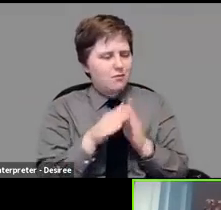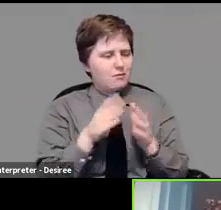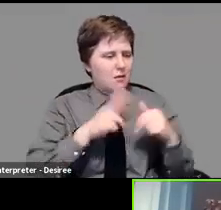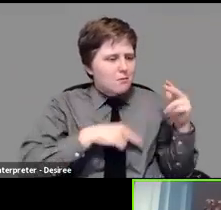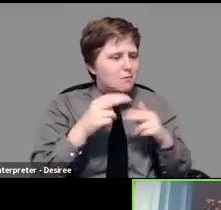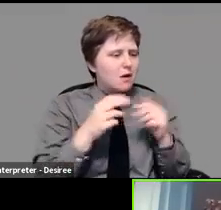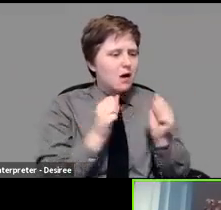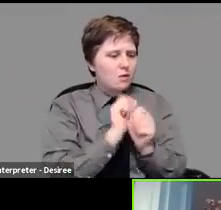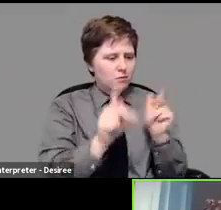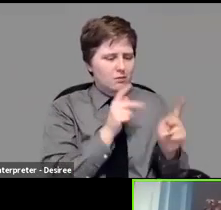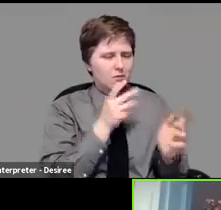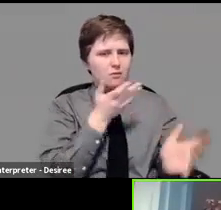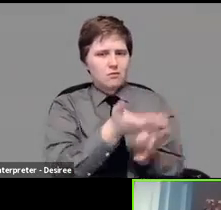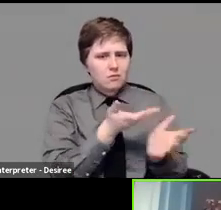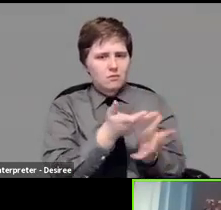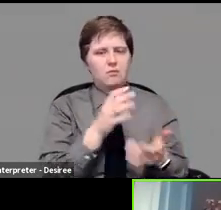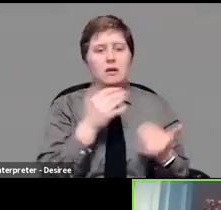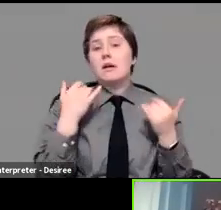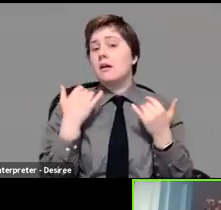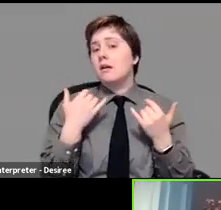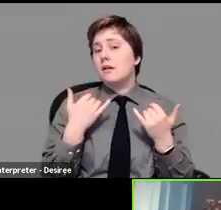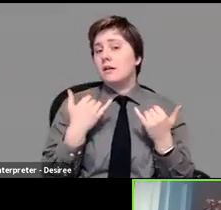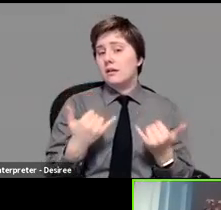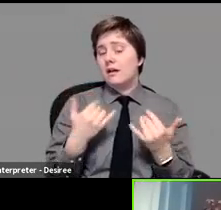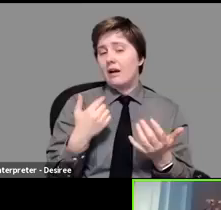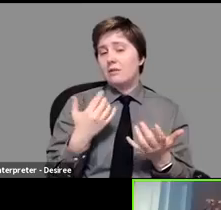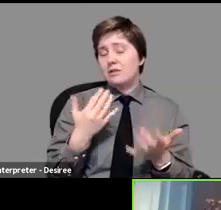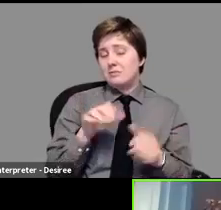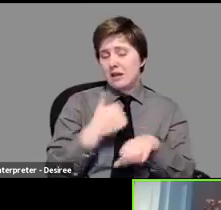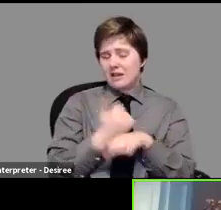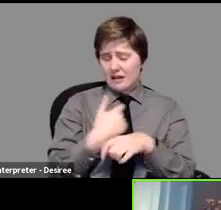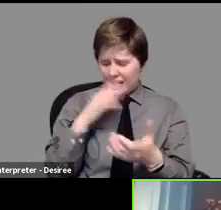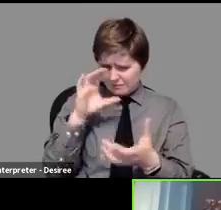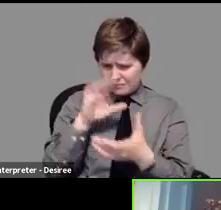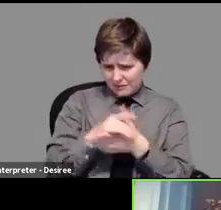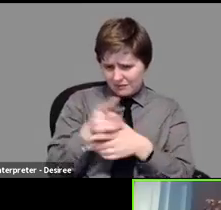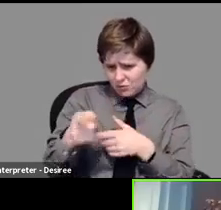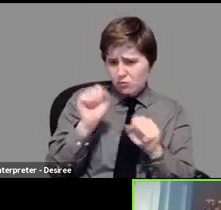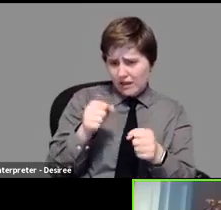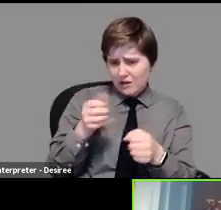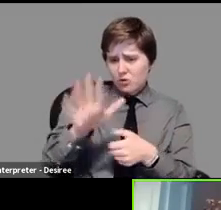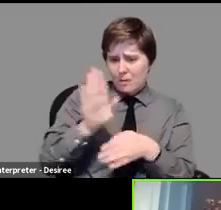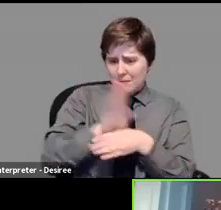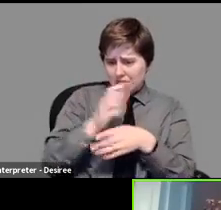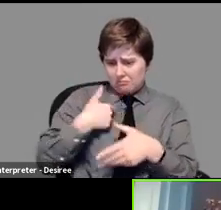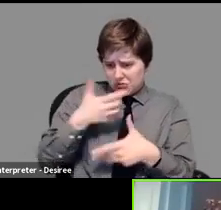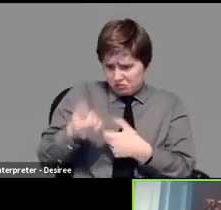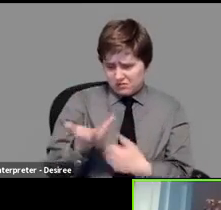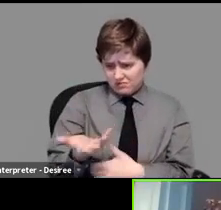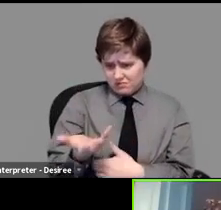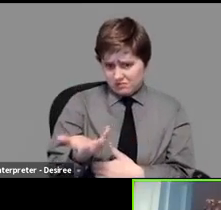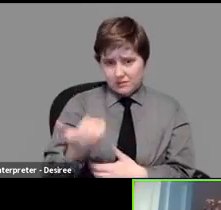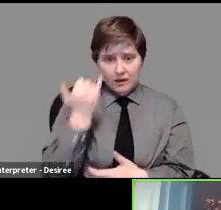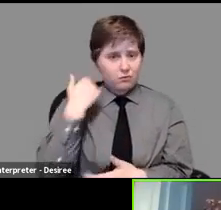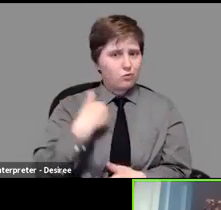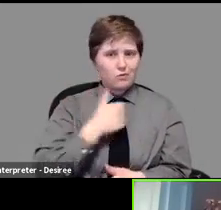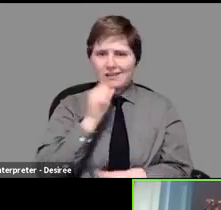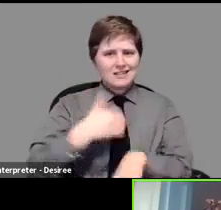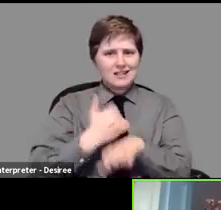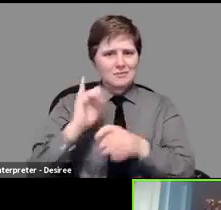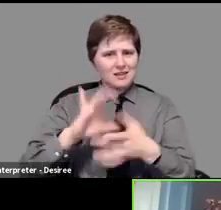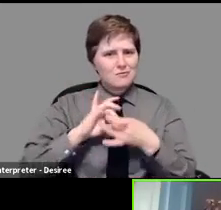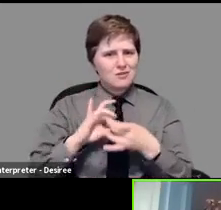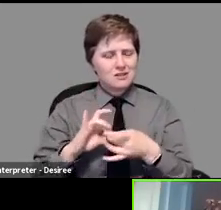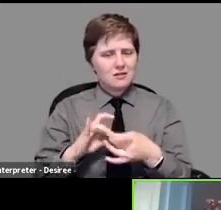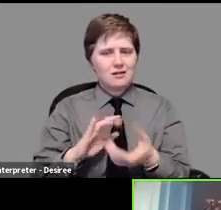with the people. Because now it's based on, do I believe in you and do I believe in your business, right? And if we haven't built that relationship,